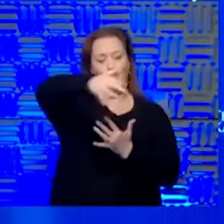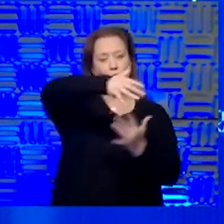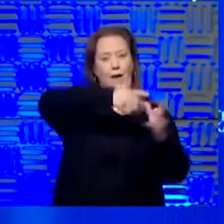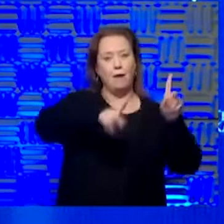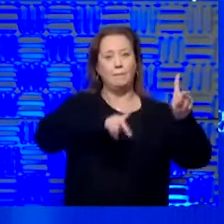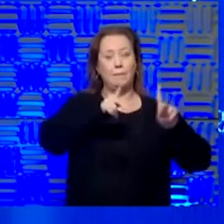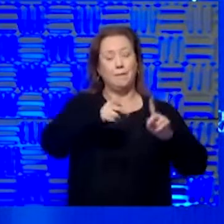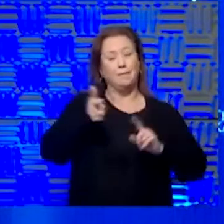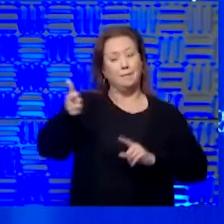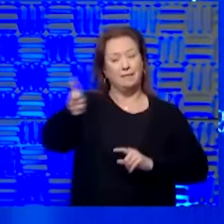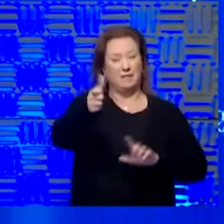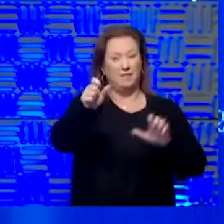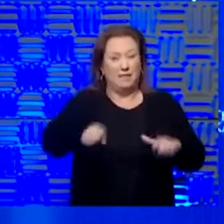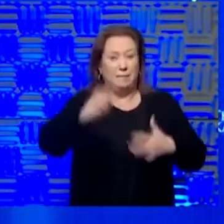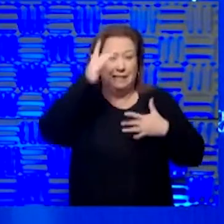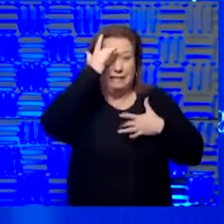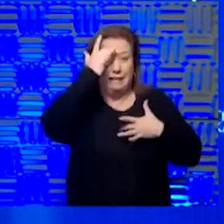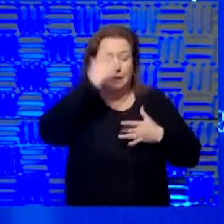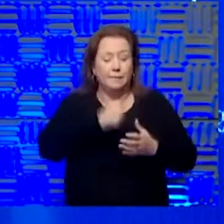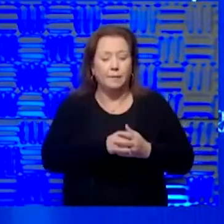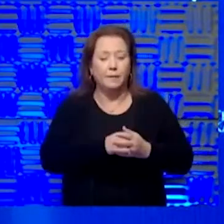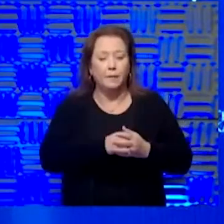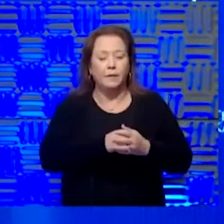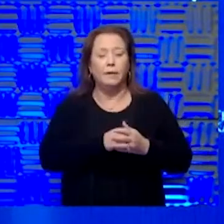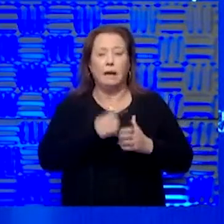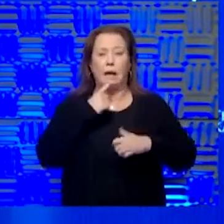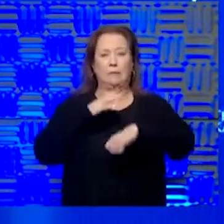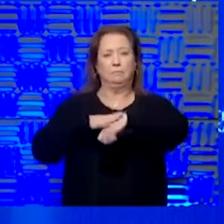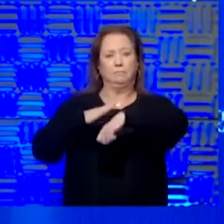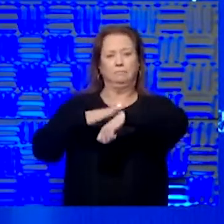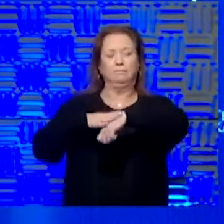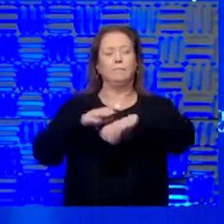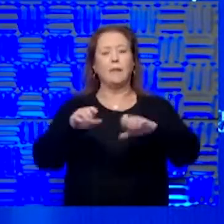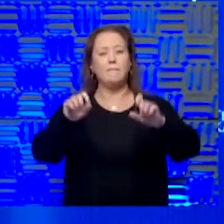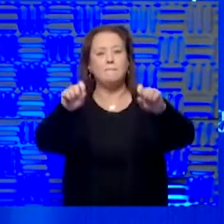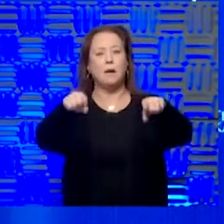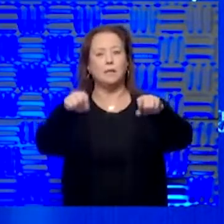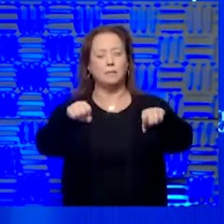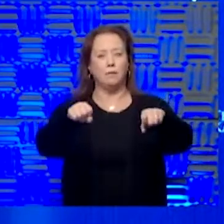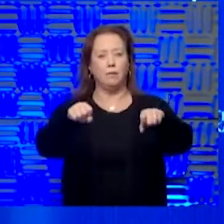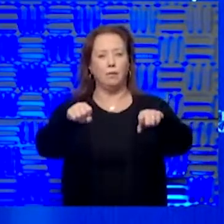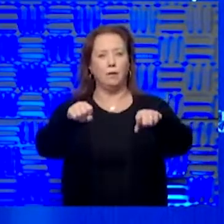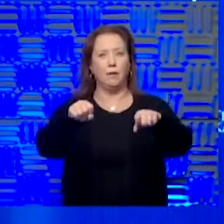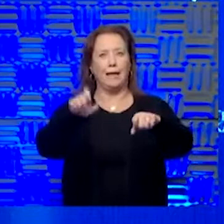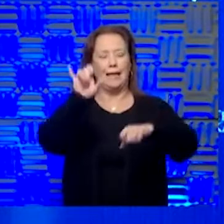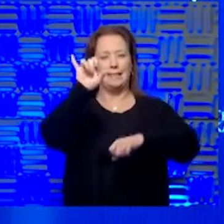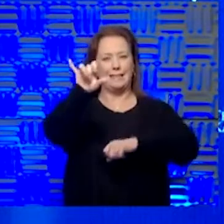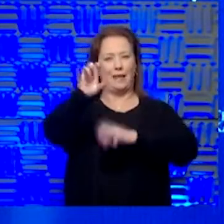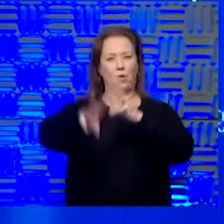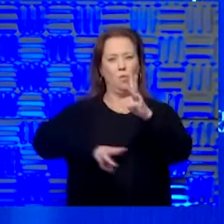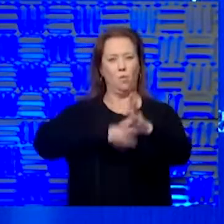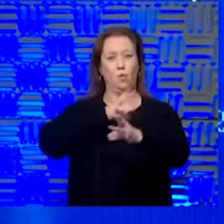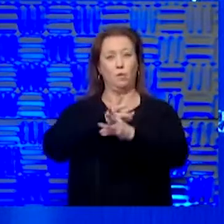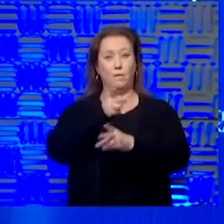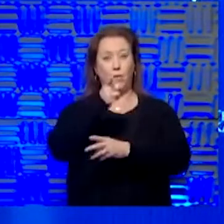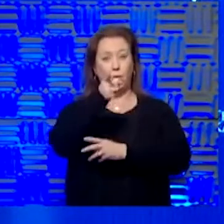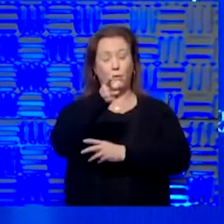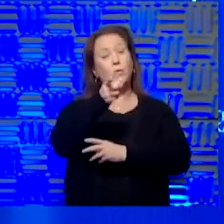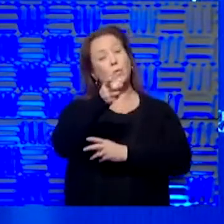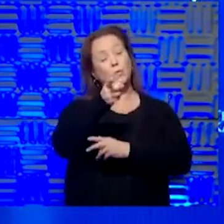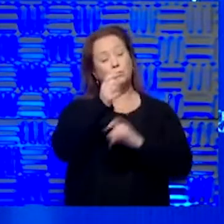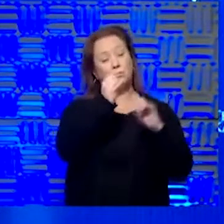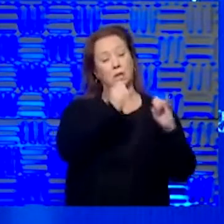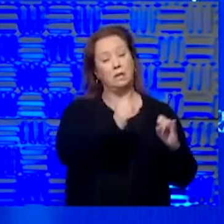the virus. And what I would say is that it's still very possible, even in that world, for you as an